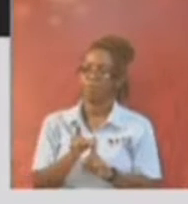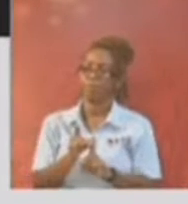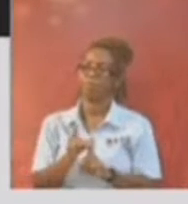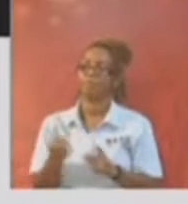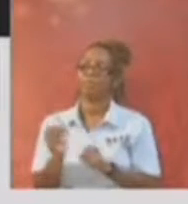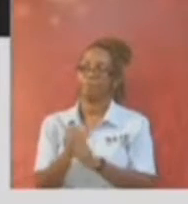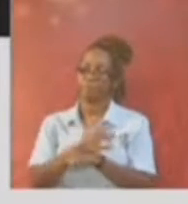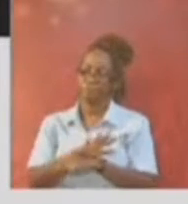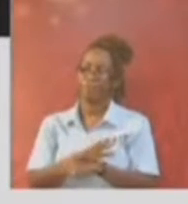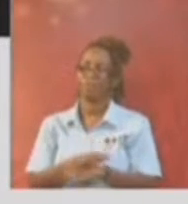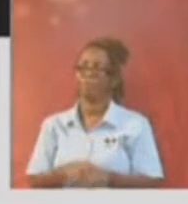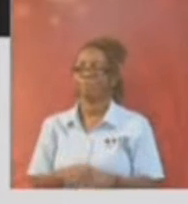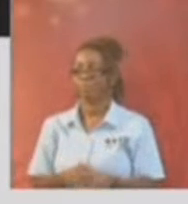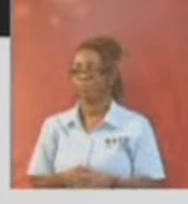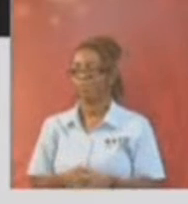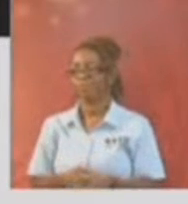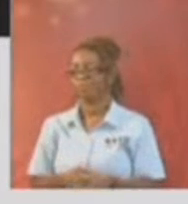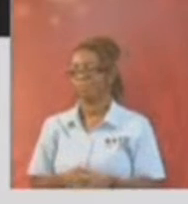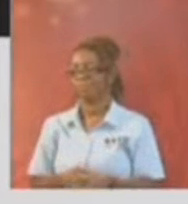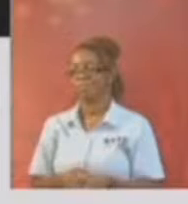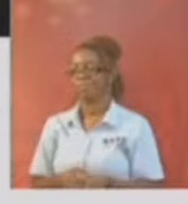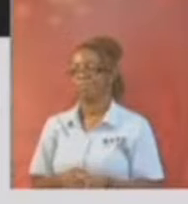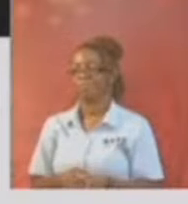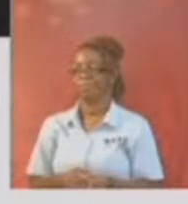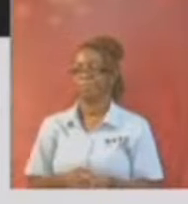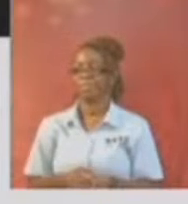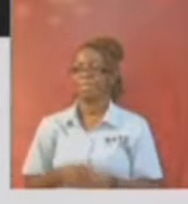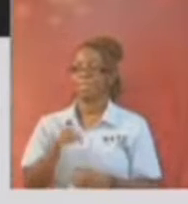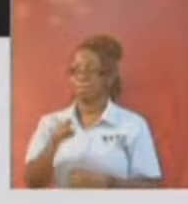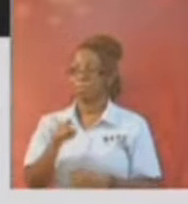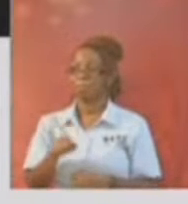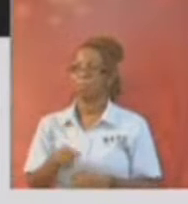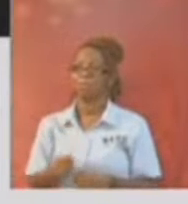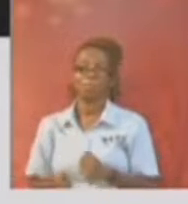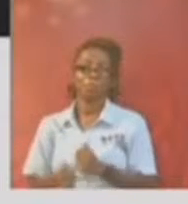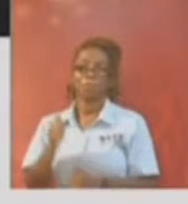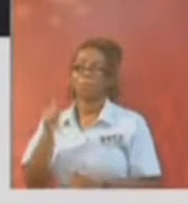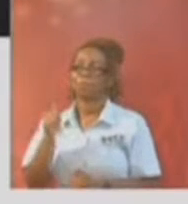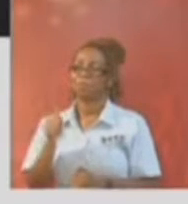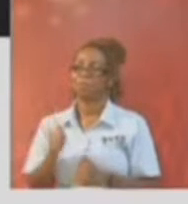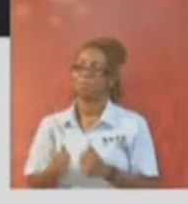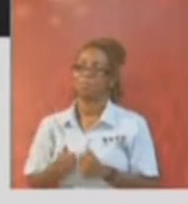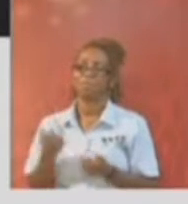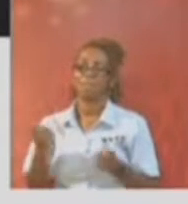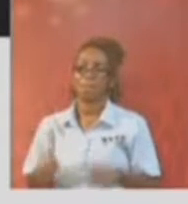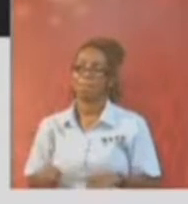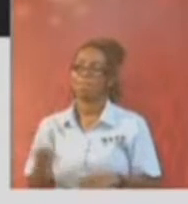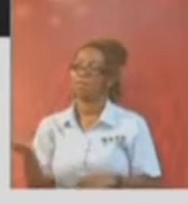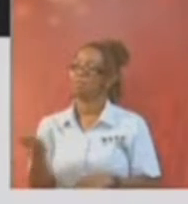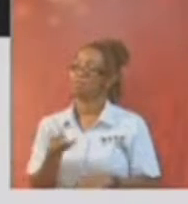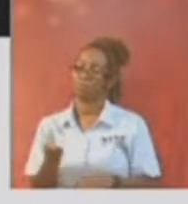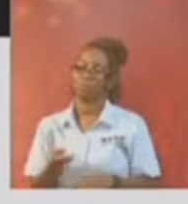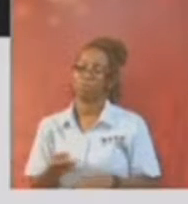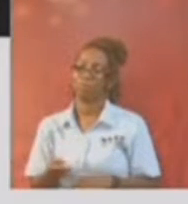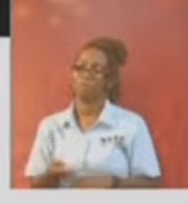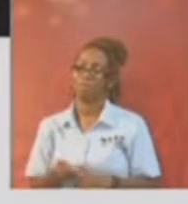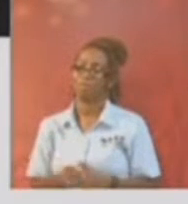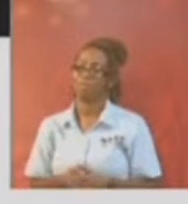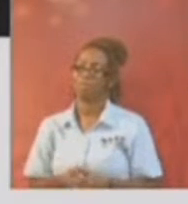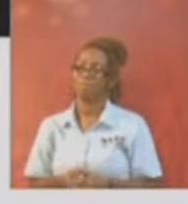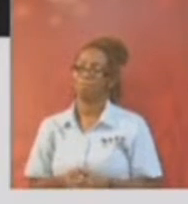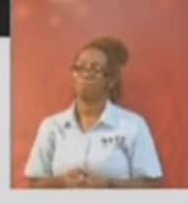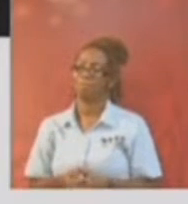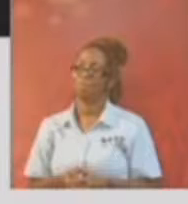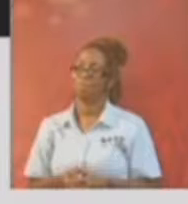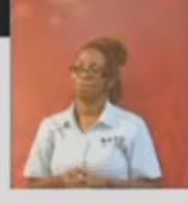immunological or chronic disease metabolic. Those are the sort of conditions that have been associated with increased risk